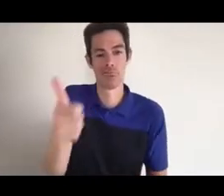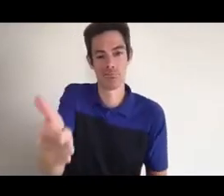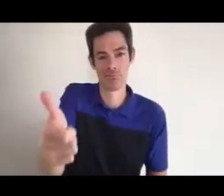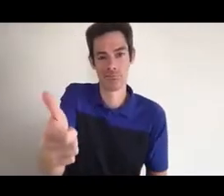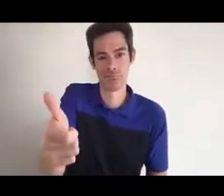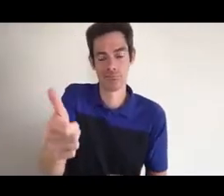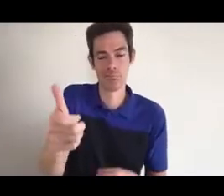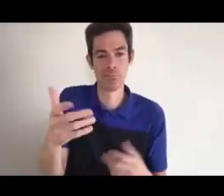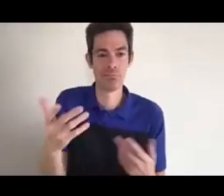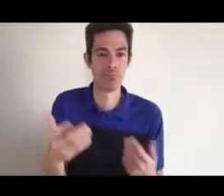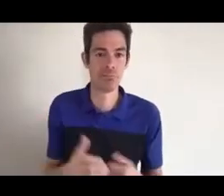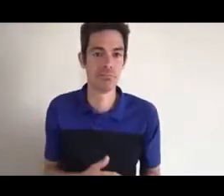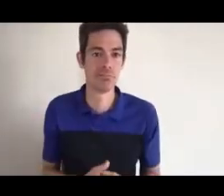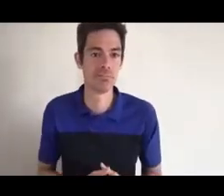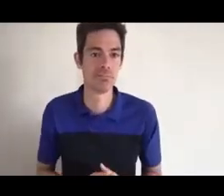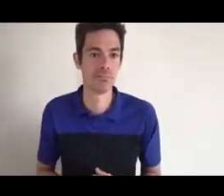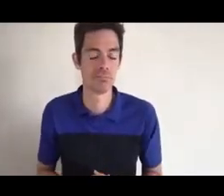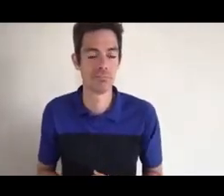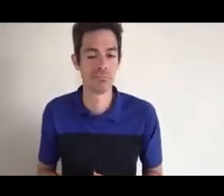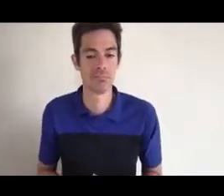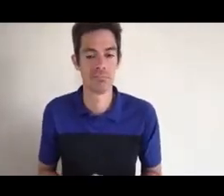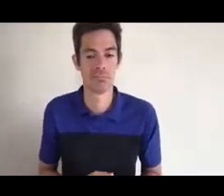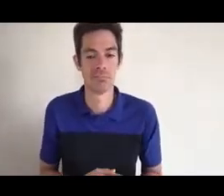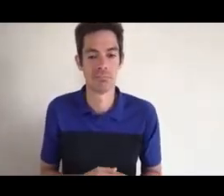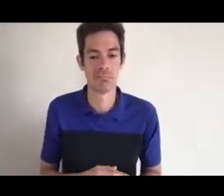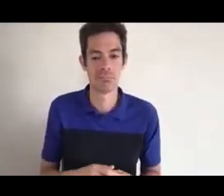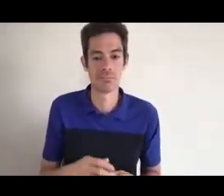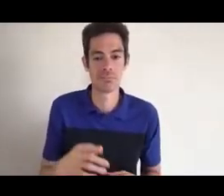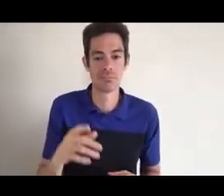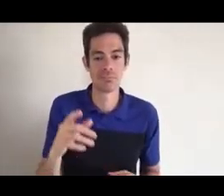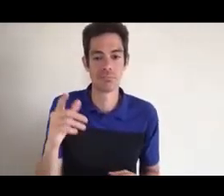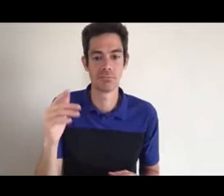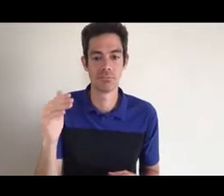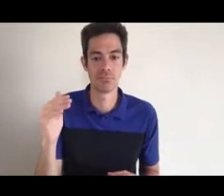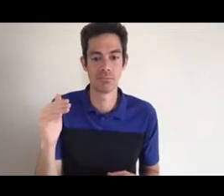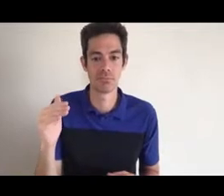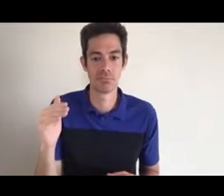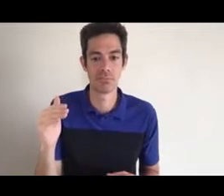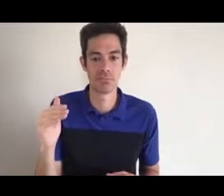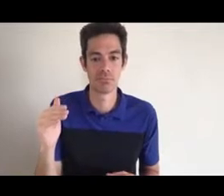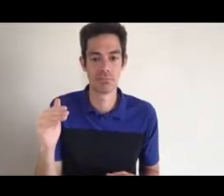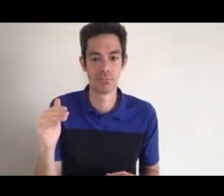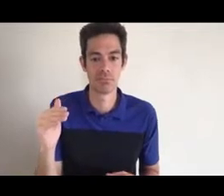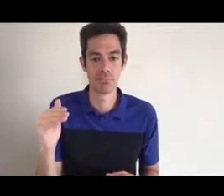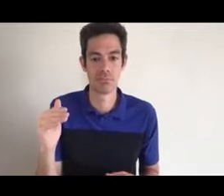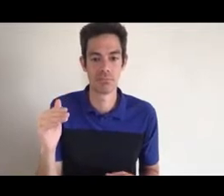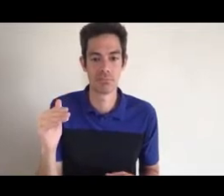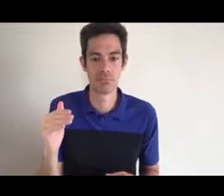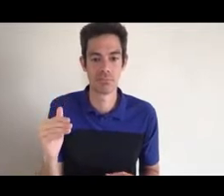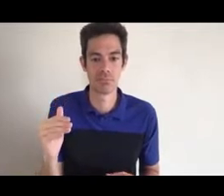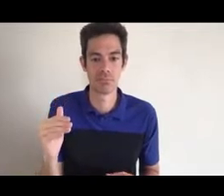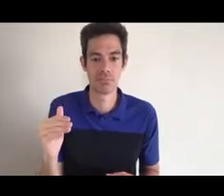in space is just in one spot. So I wanted to emphasize that.